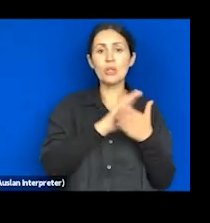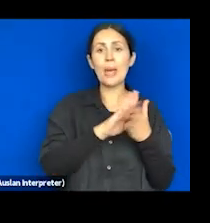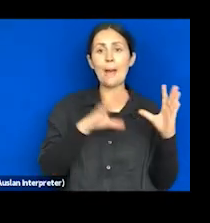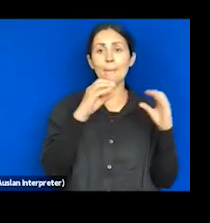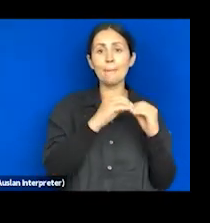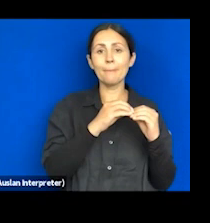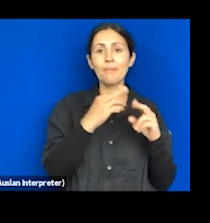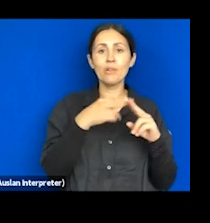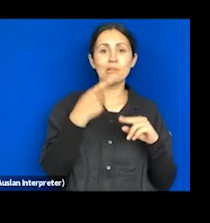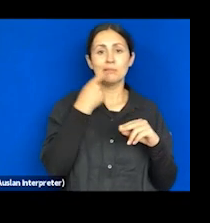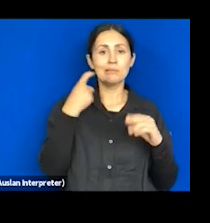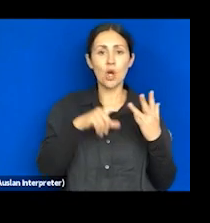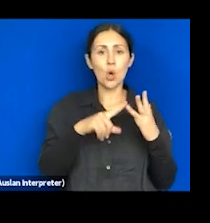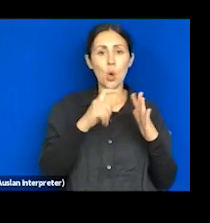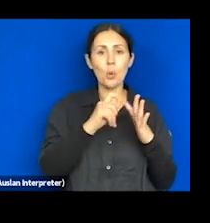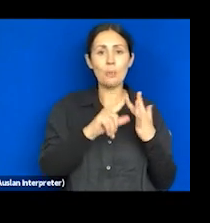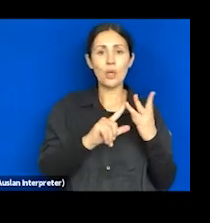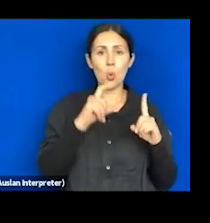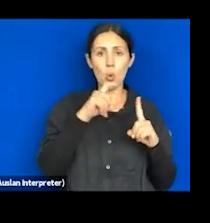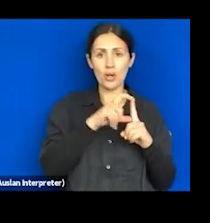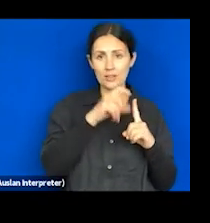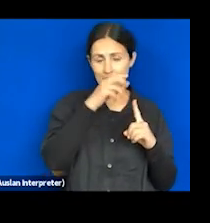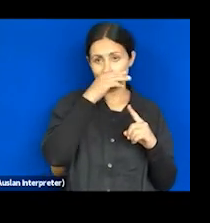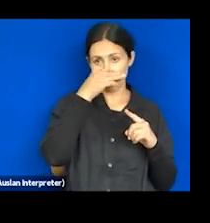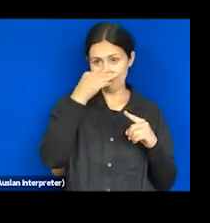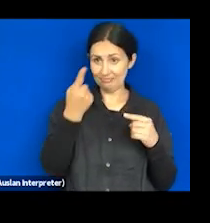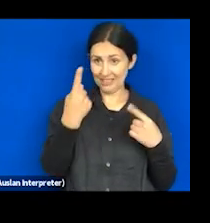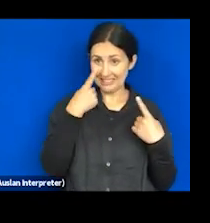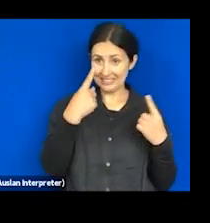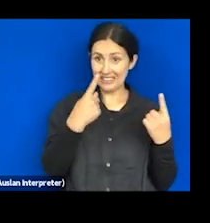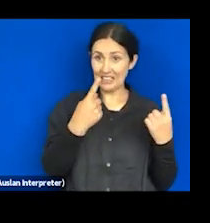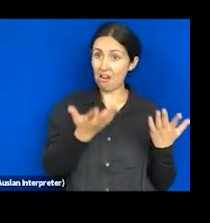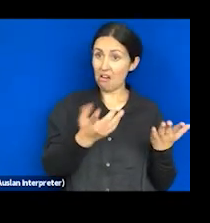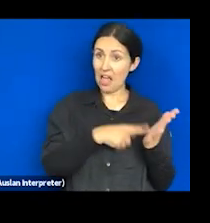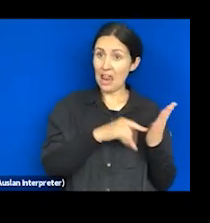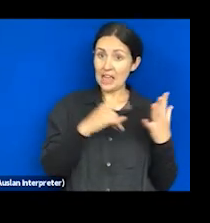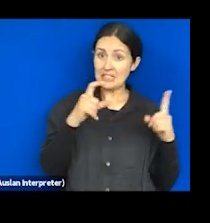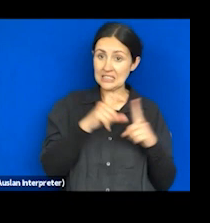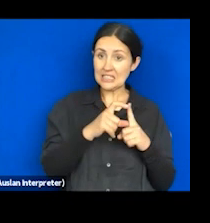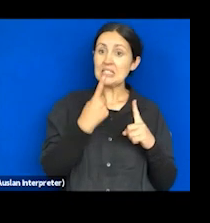again, quite a dramatic difference between treatment and controls there with LSD psychotherapy.